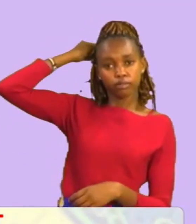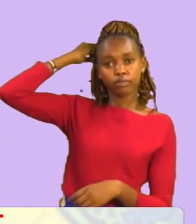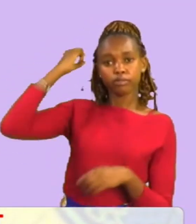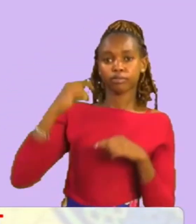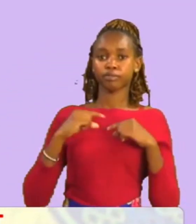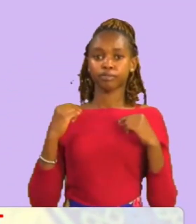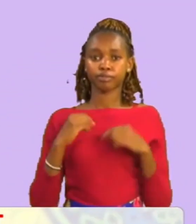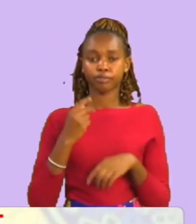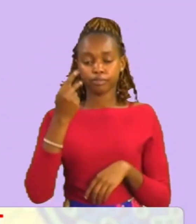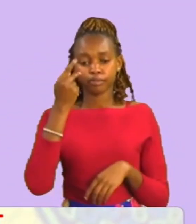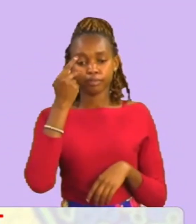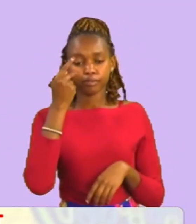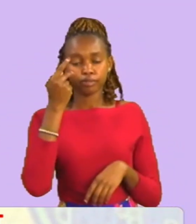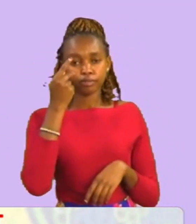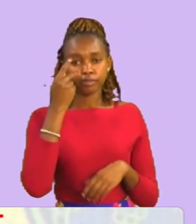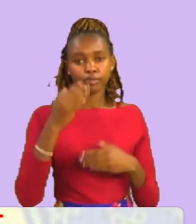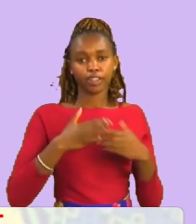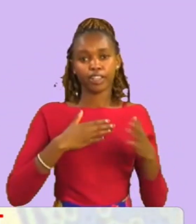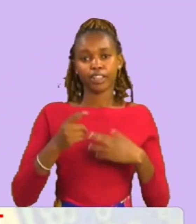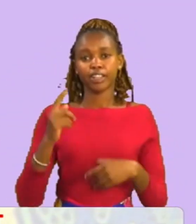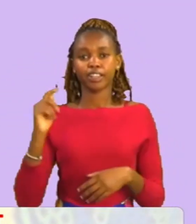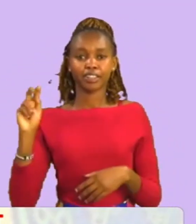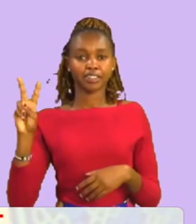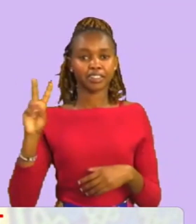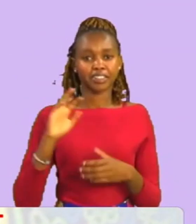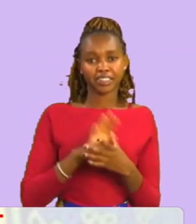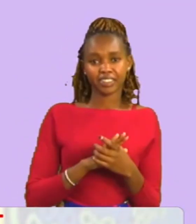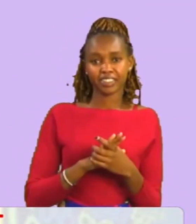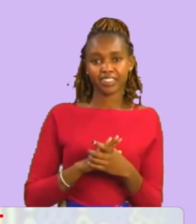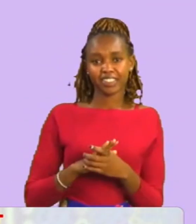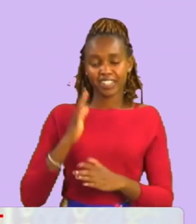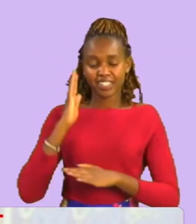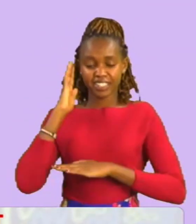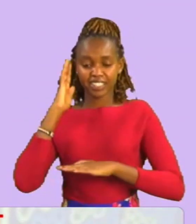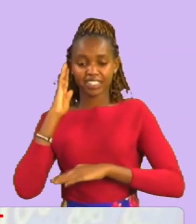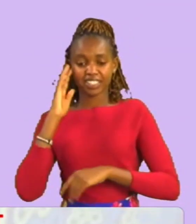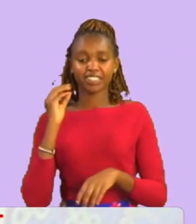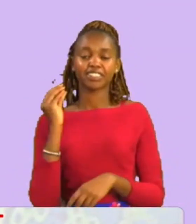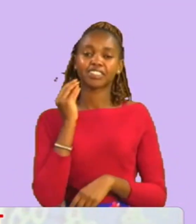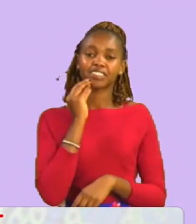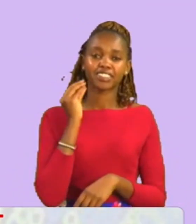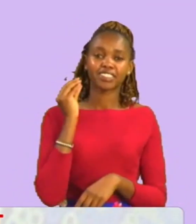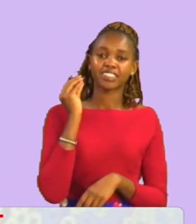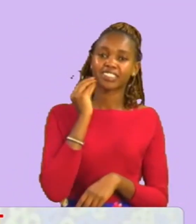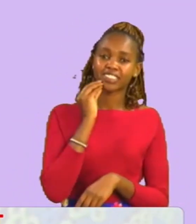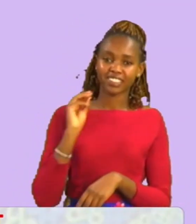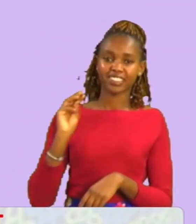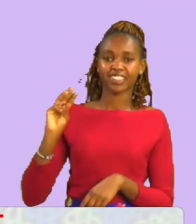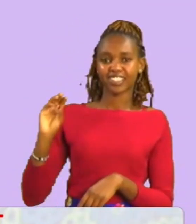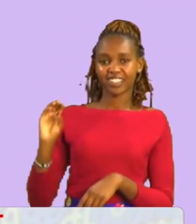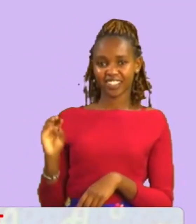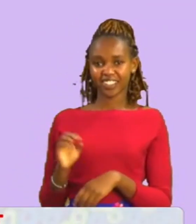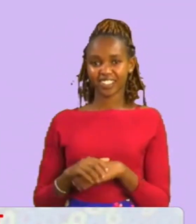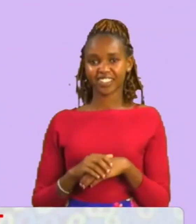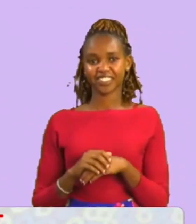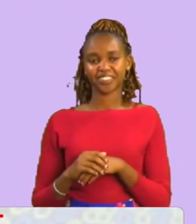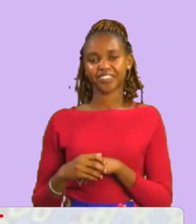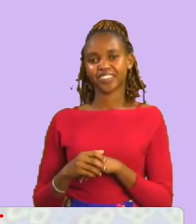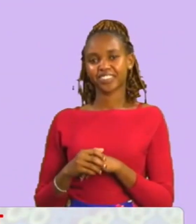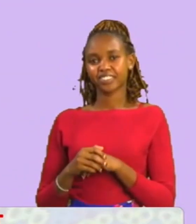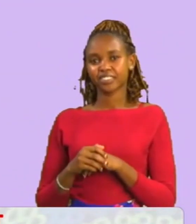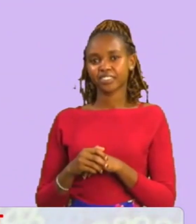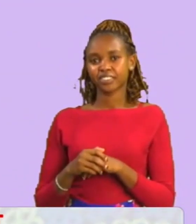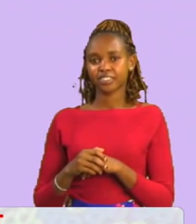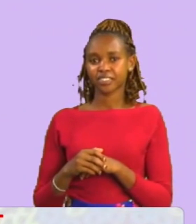Naam, KHENDI Simply K Sans TV And the one that's talking nani? It's DJ SMOLLET. It's DJ SMOLLET Mr. Beats kama kawaida.